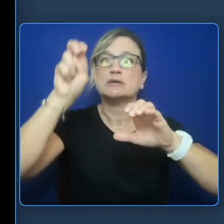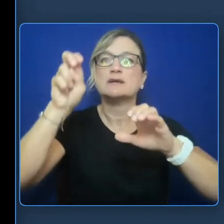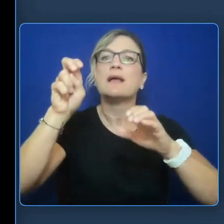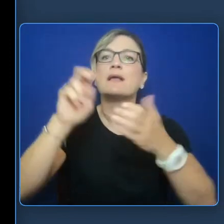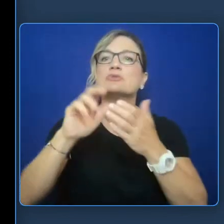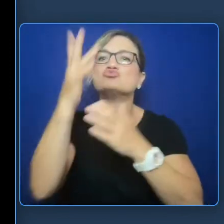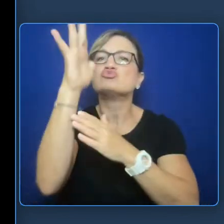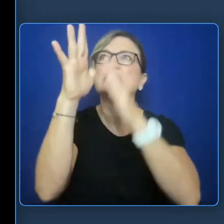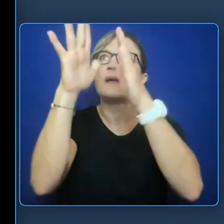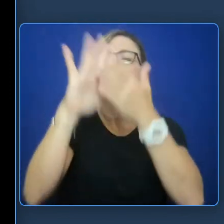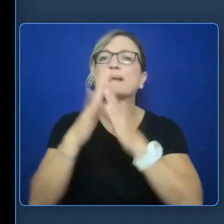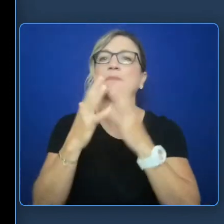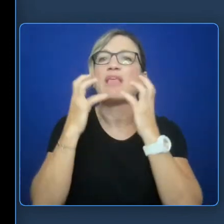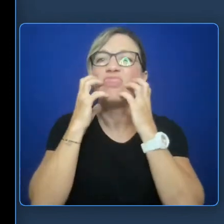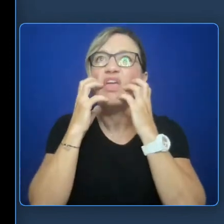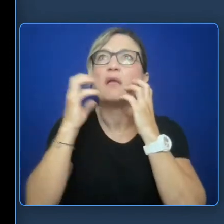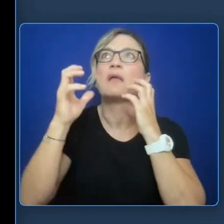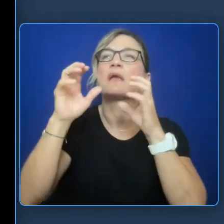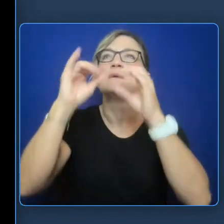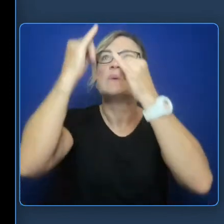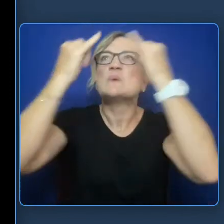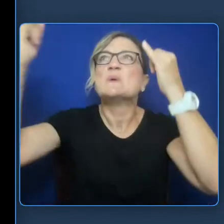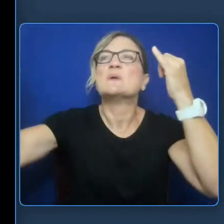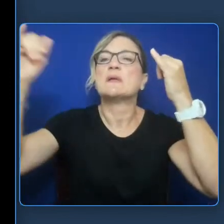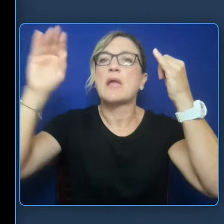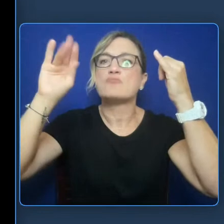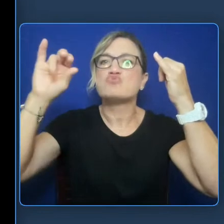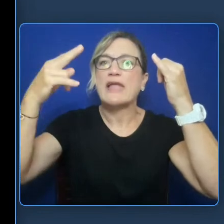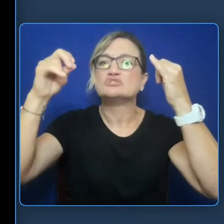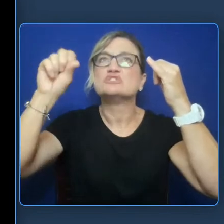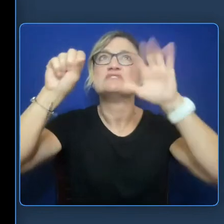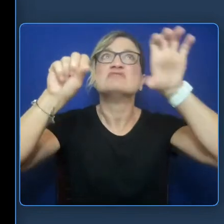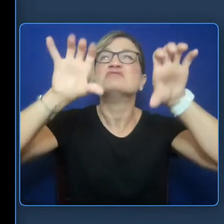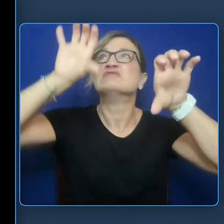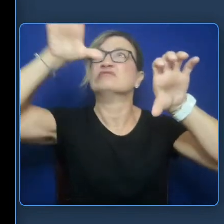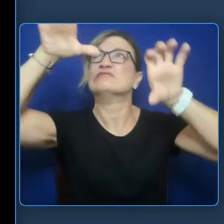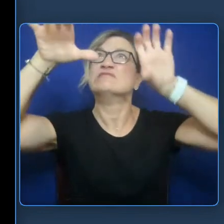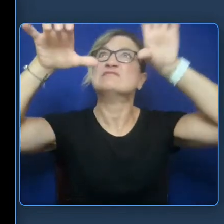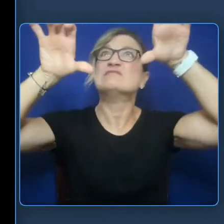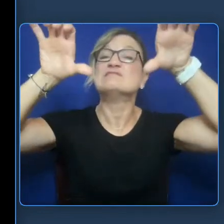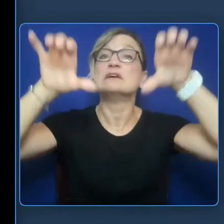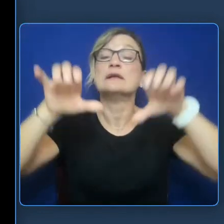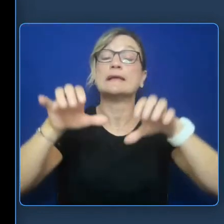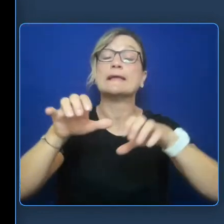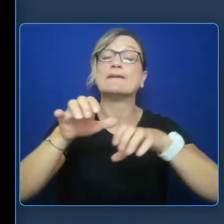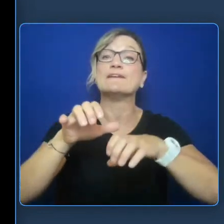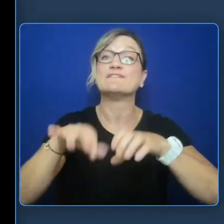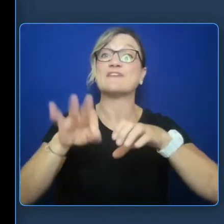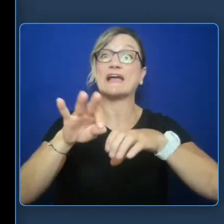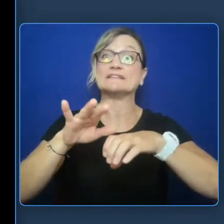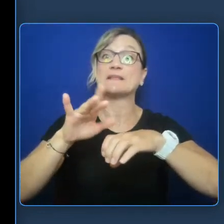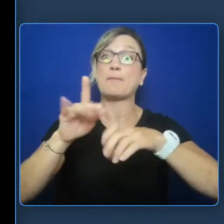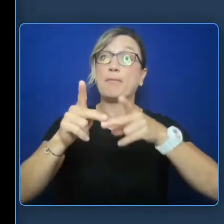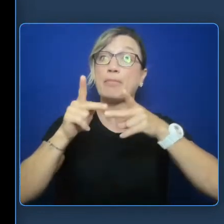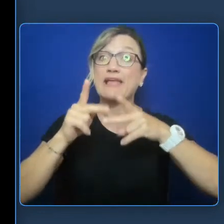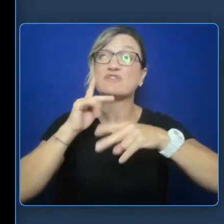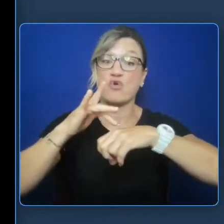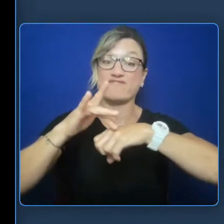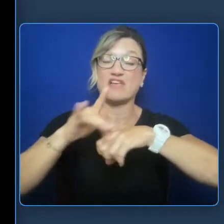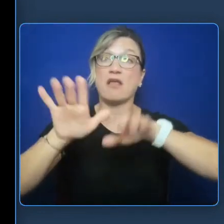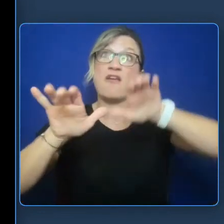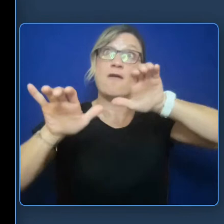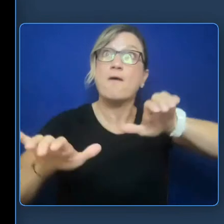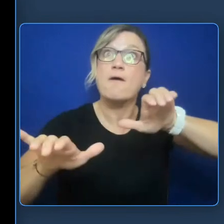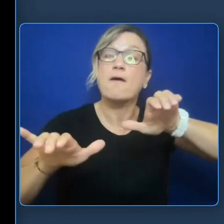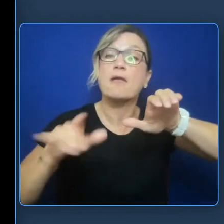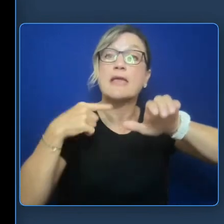foliage and holds onto tangles of smaller branches. Gaining his footing, Muhammad stands upright and cocks his head to one